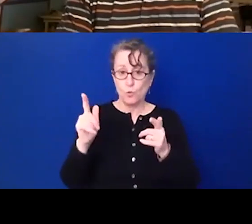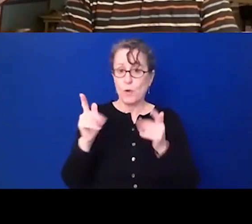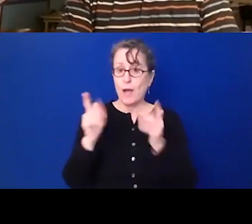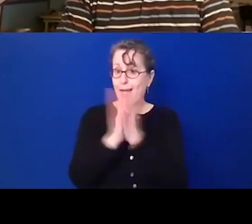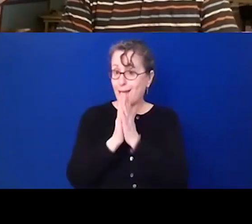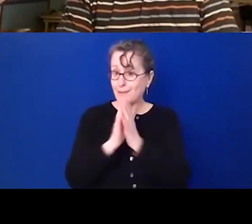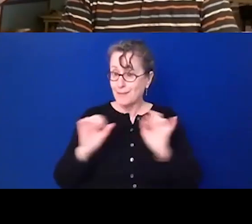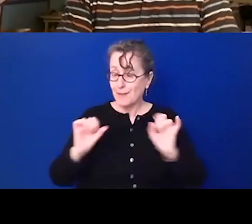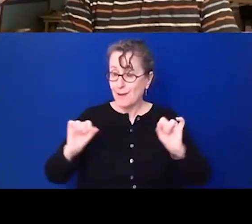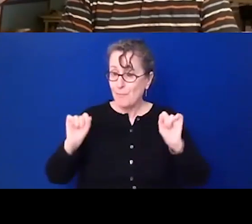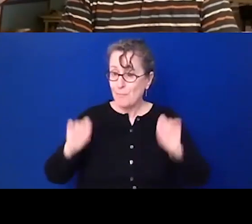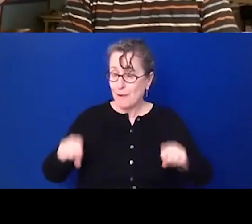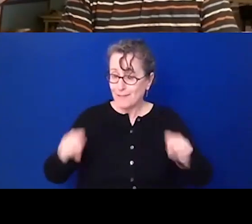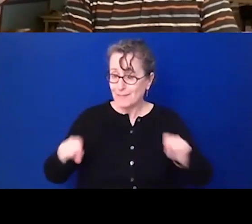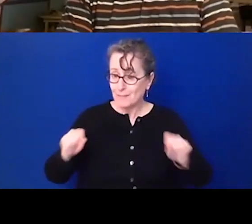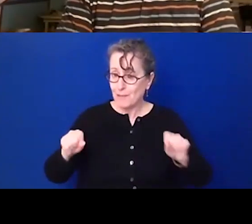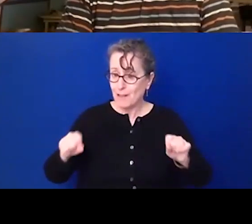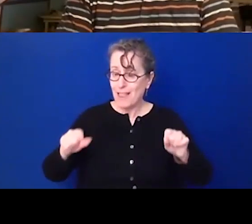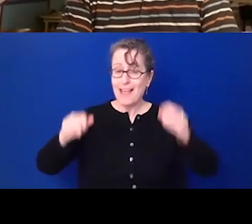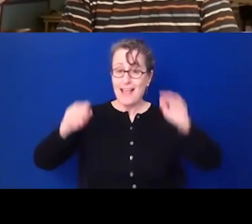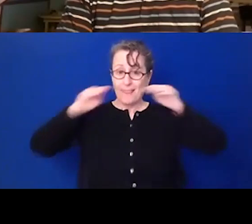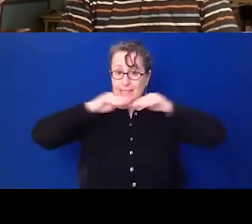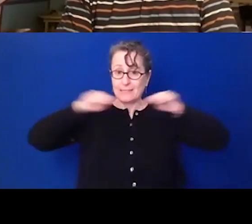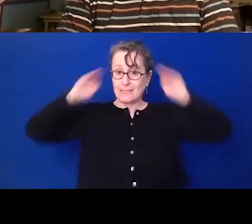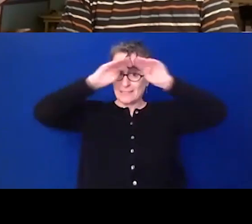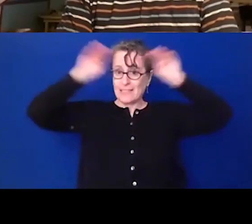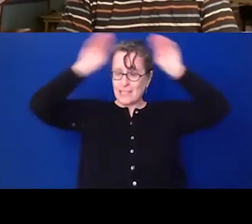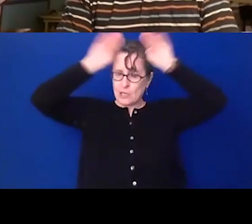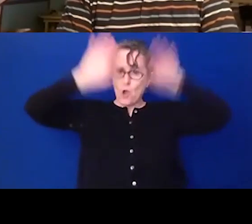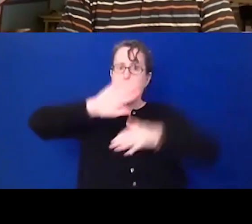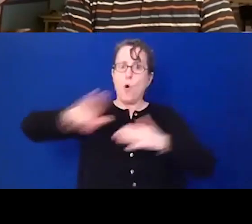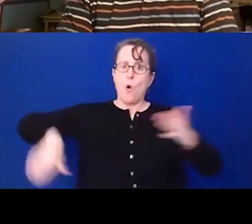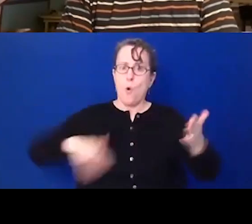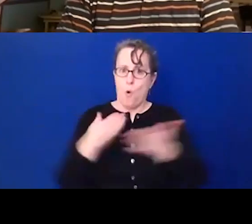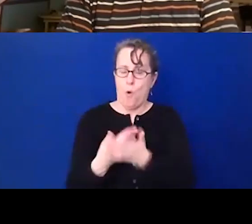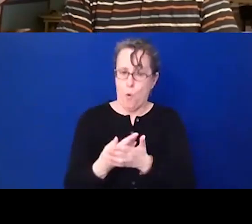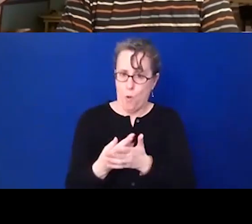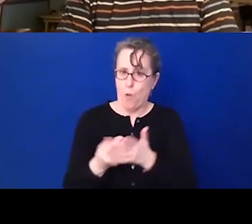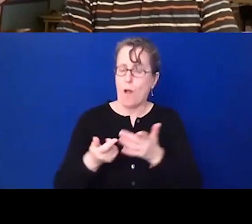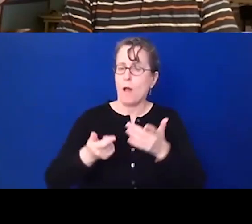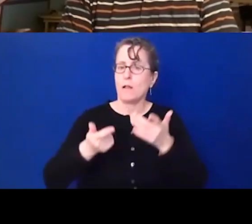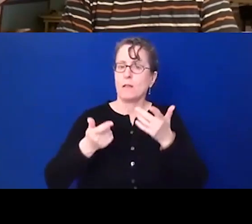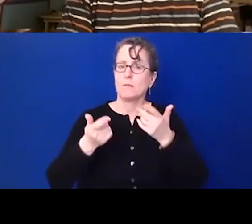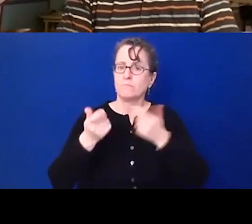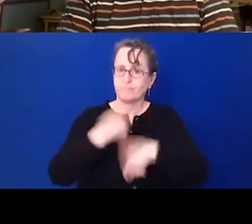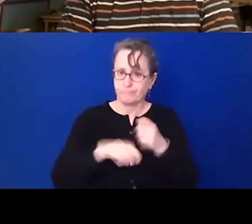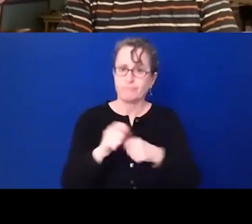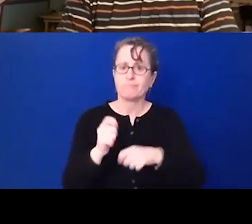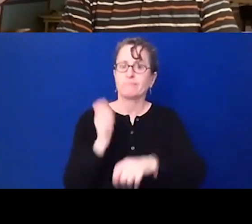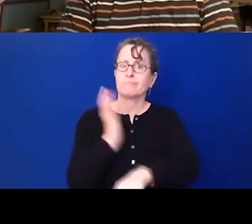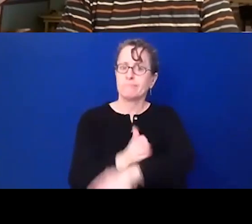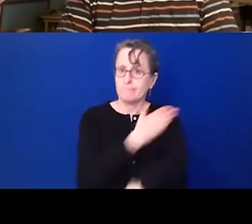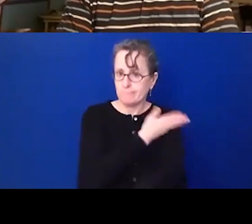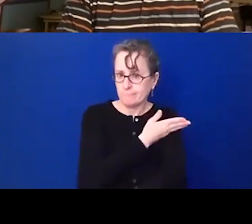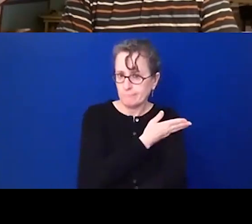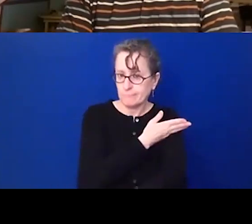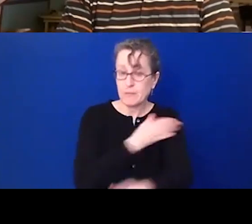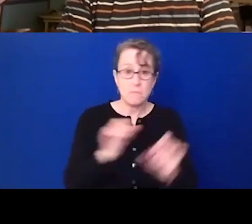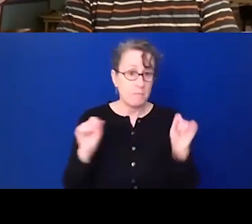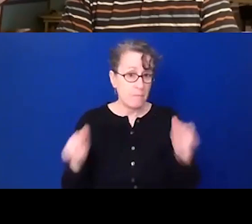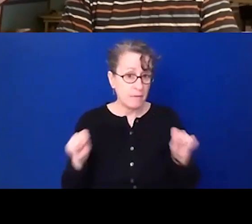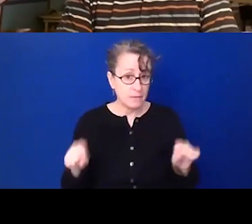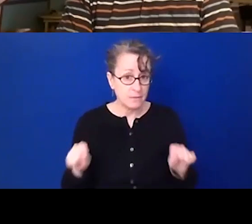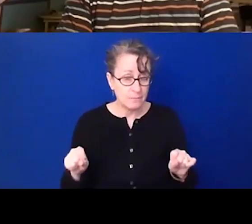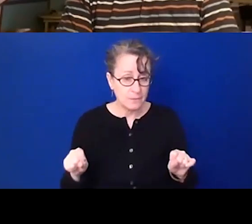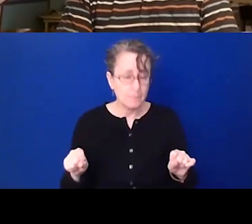the work at the seams of the where the slabs come together. The when we looked into that